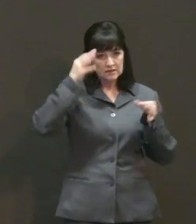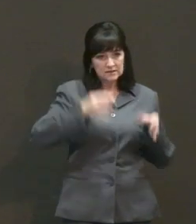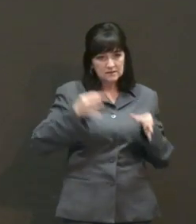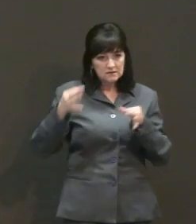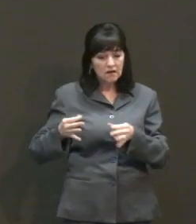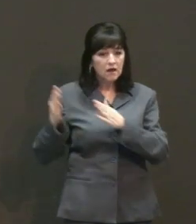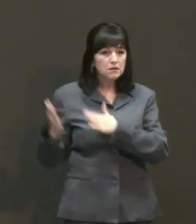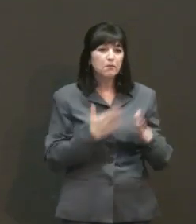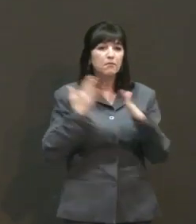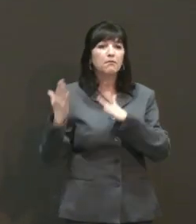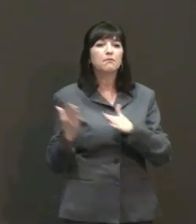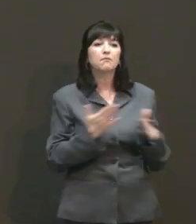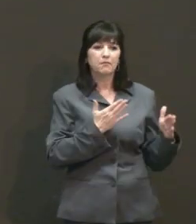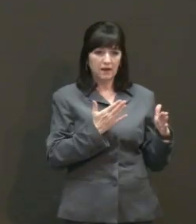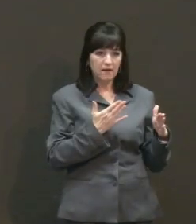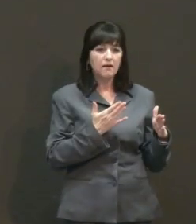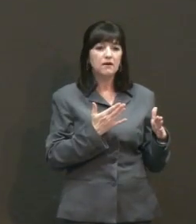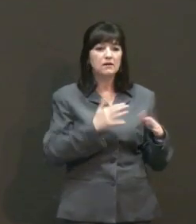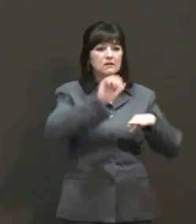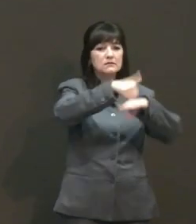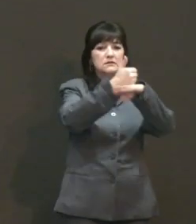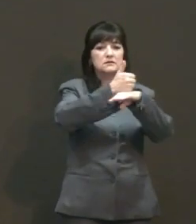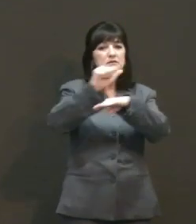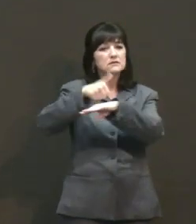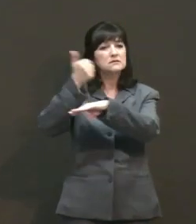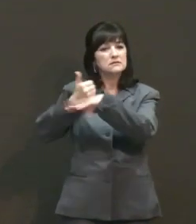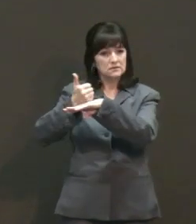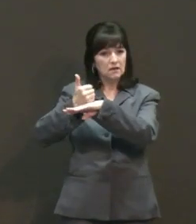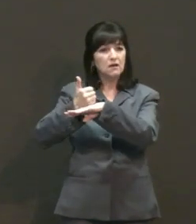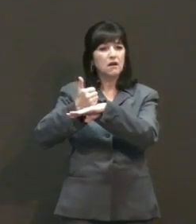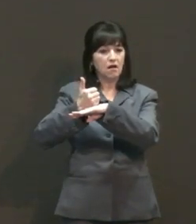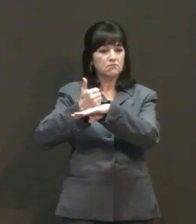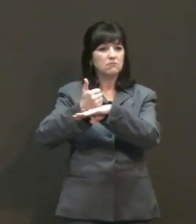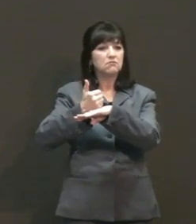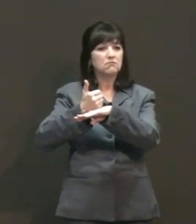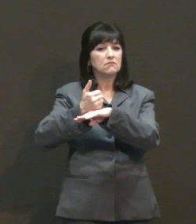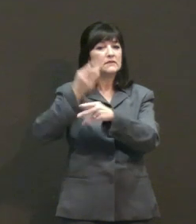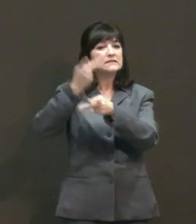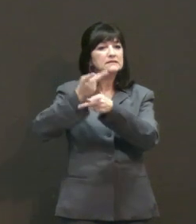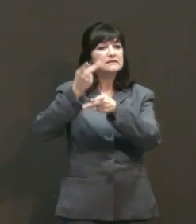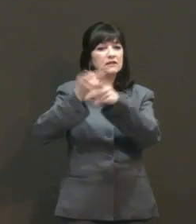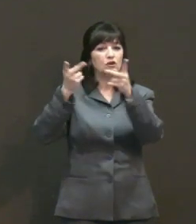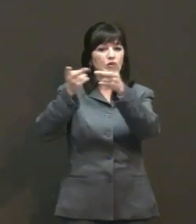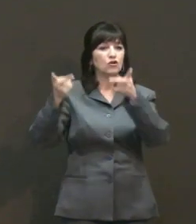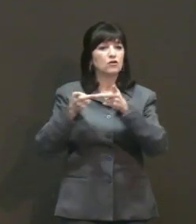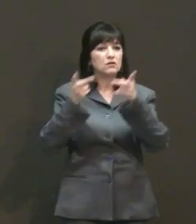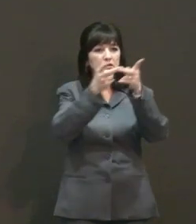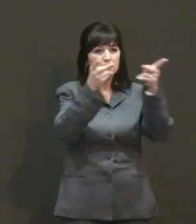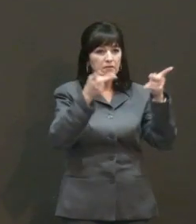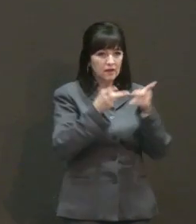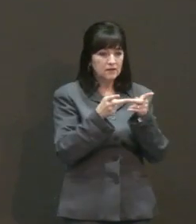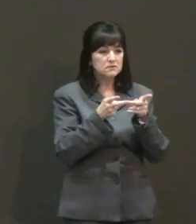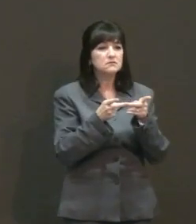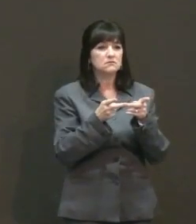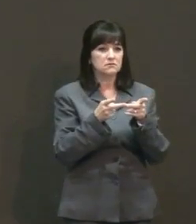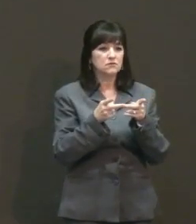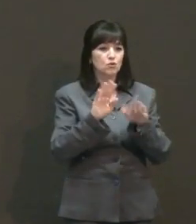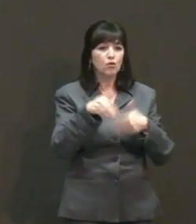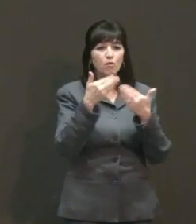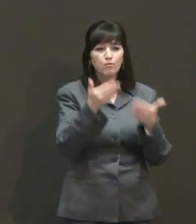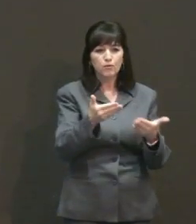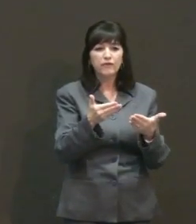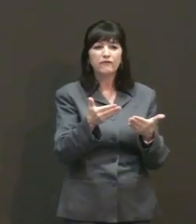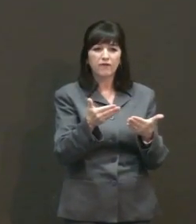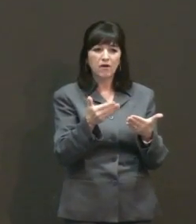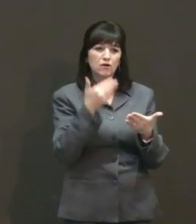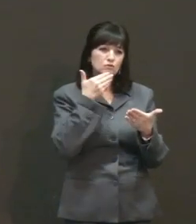our alternative care sites and helping the hospitals manage that surge and provide critical care,